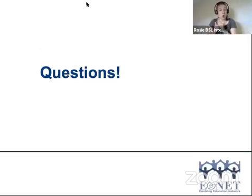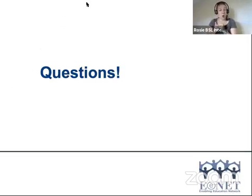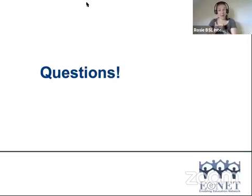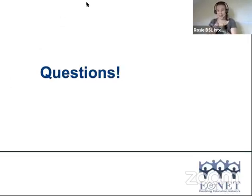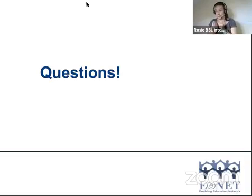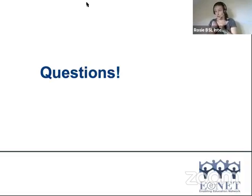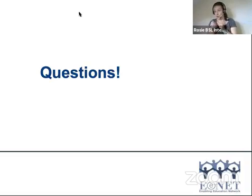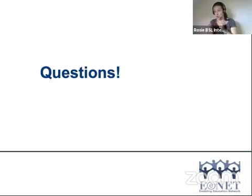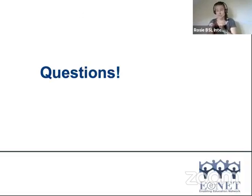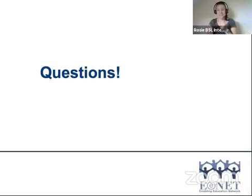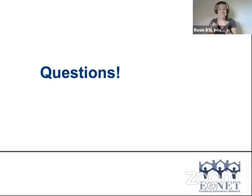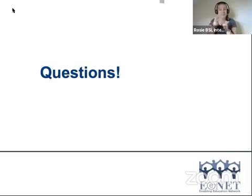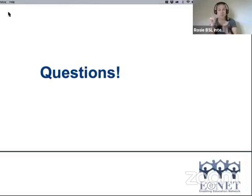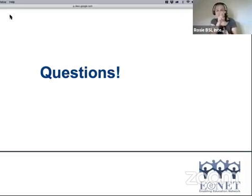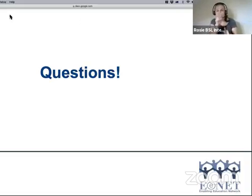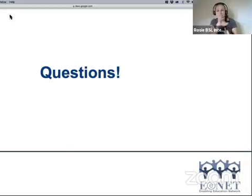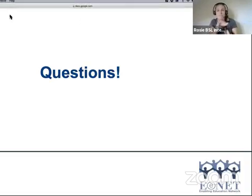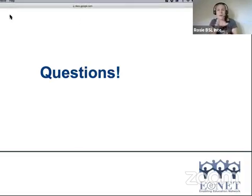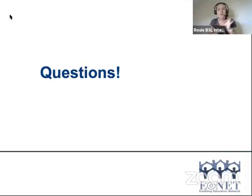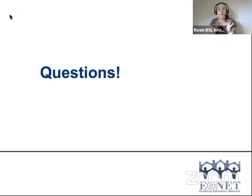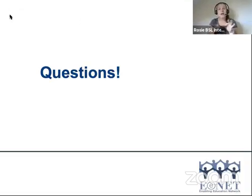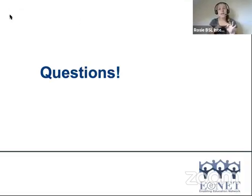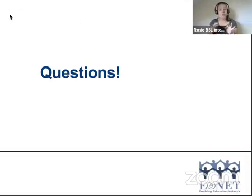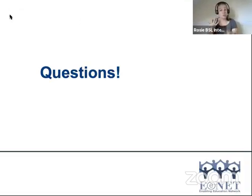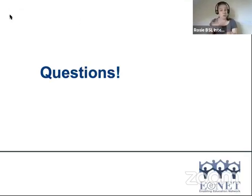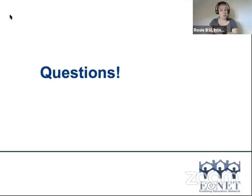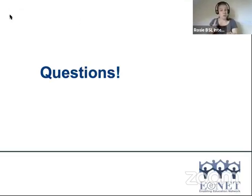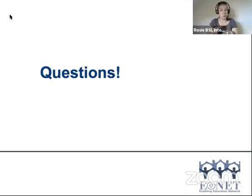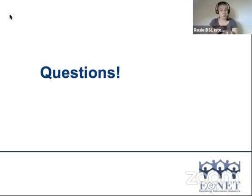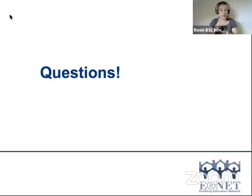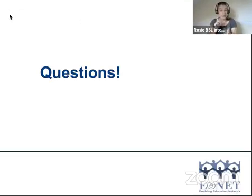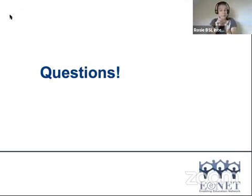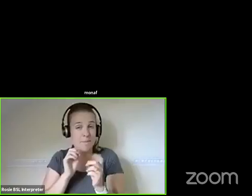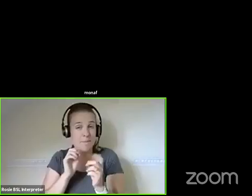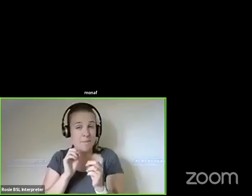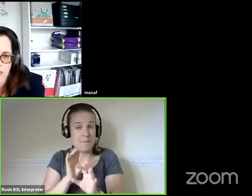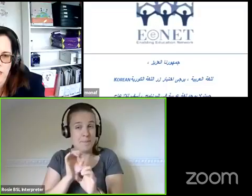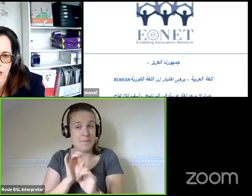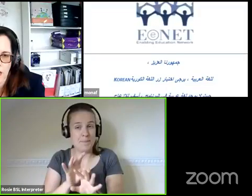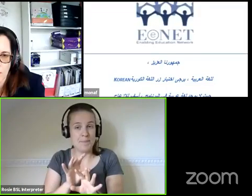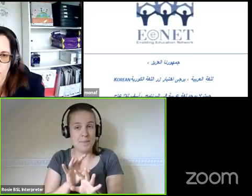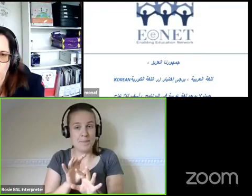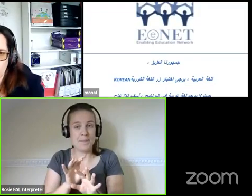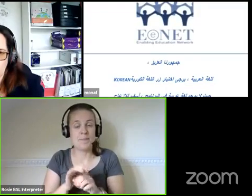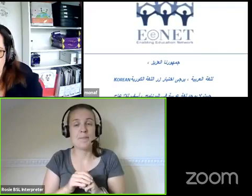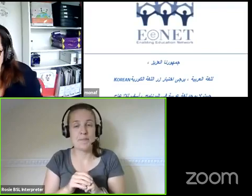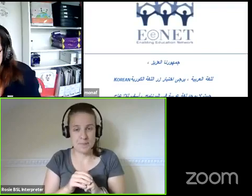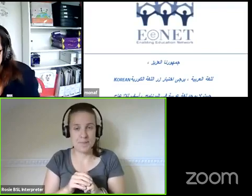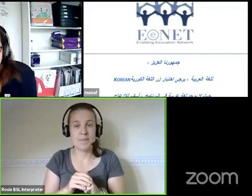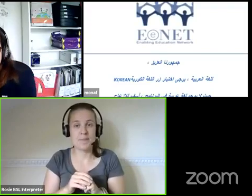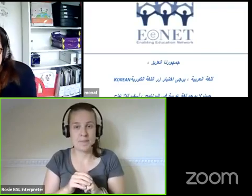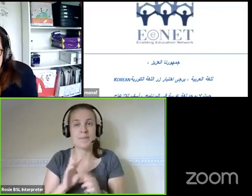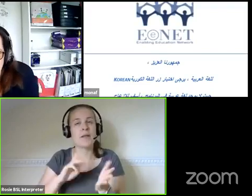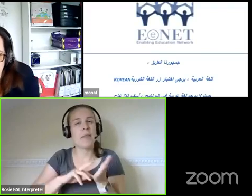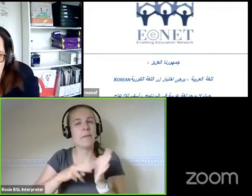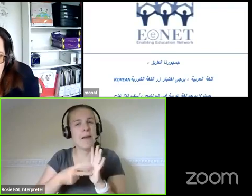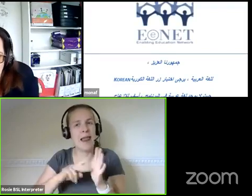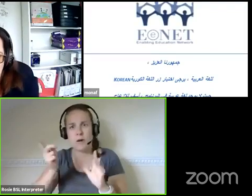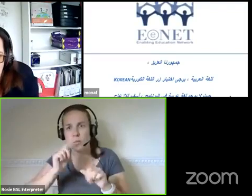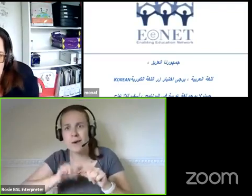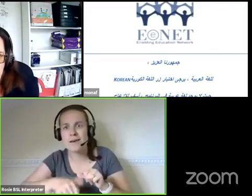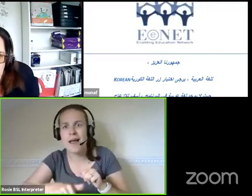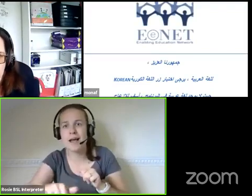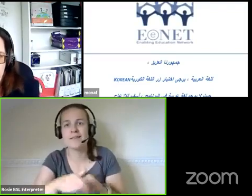the questions, I just wanted to quickly tell you a little bit about what we're going to do next, because obviously we've